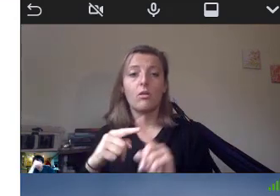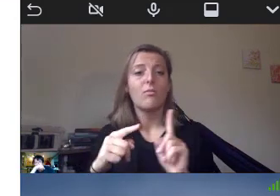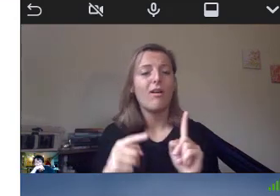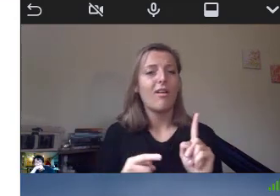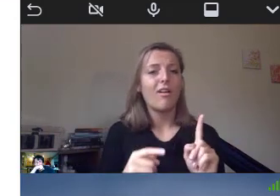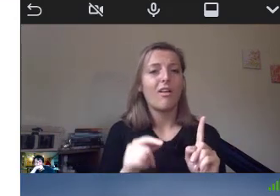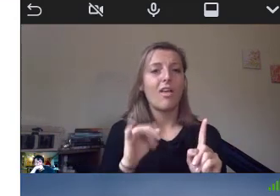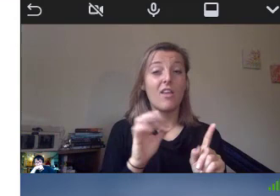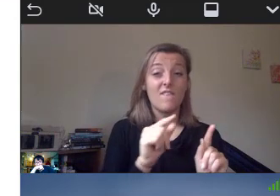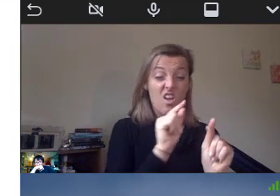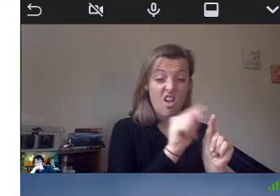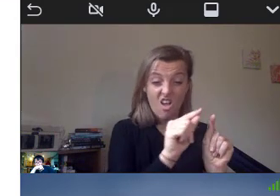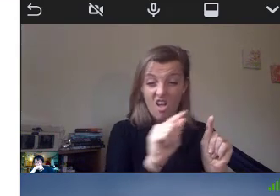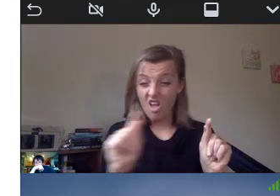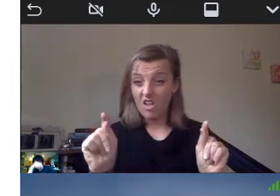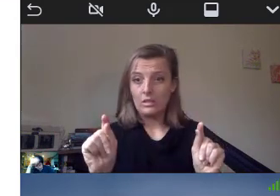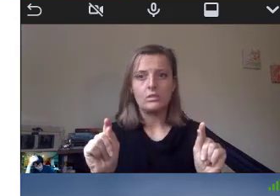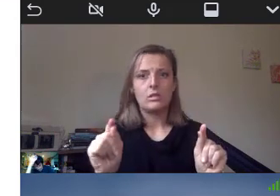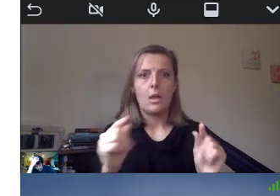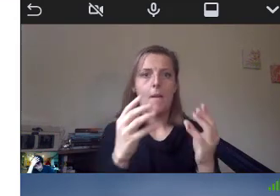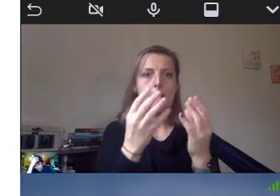this equation.